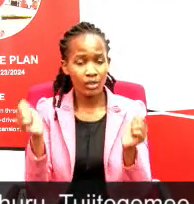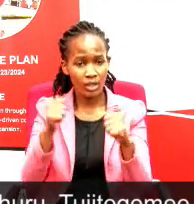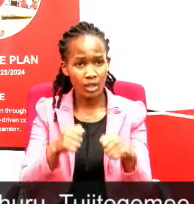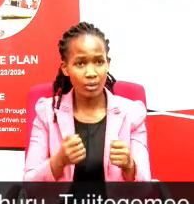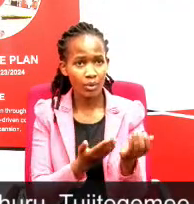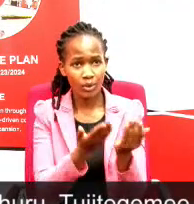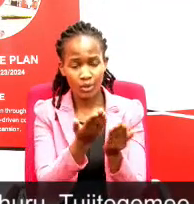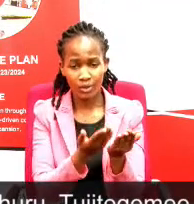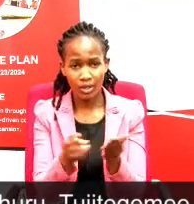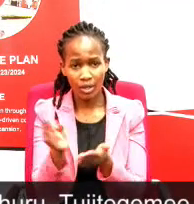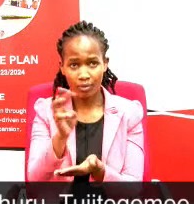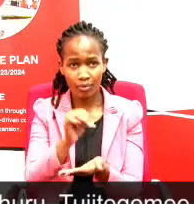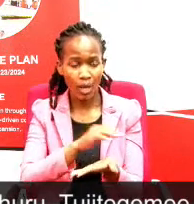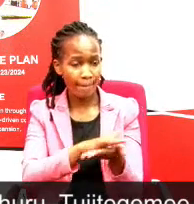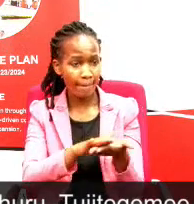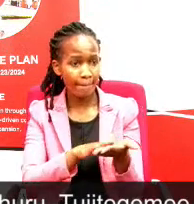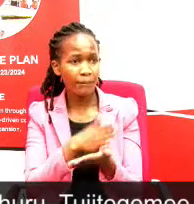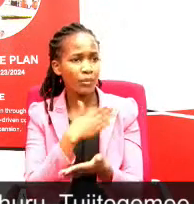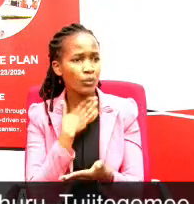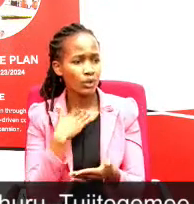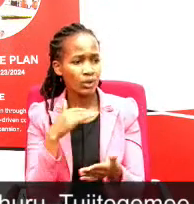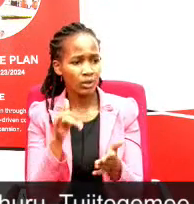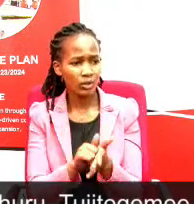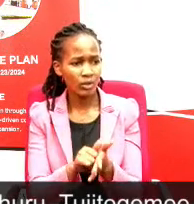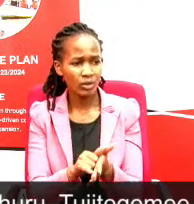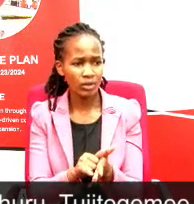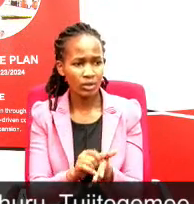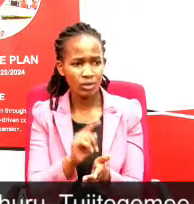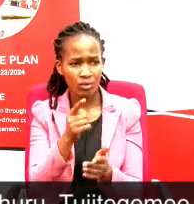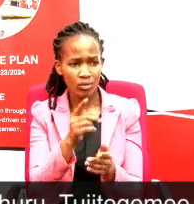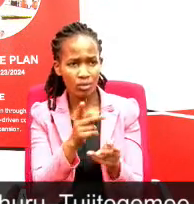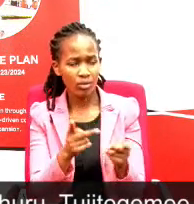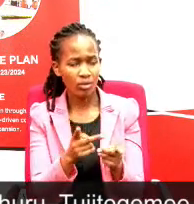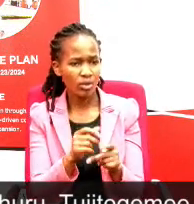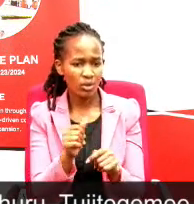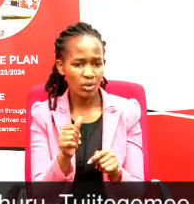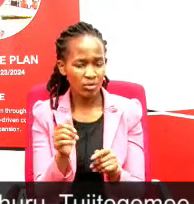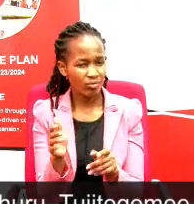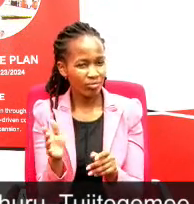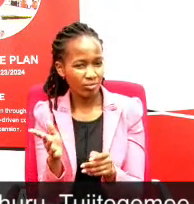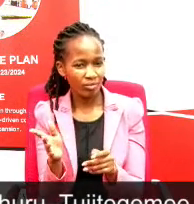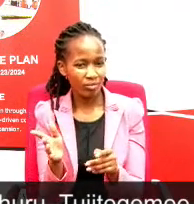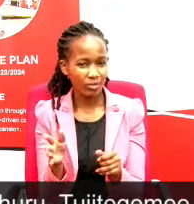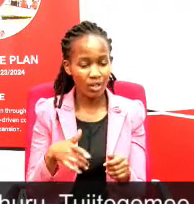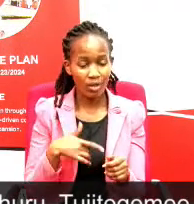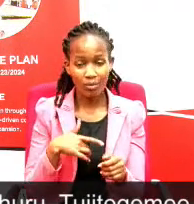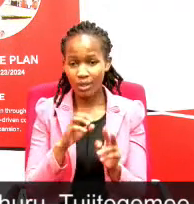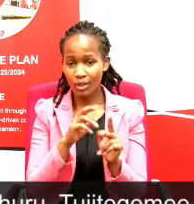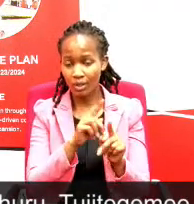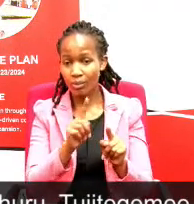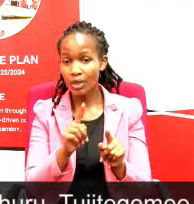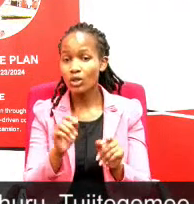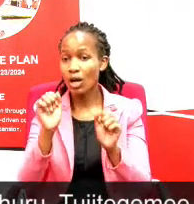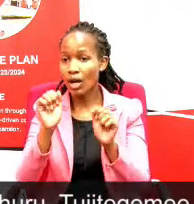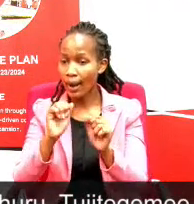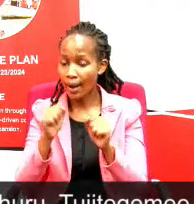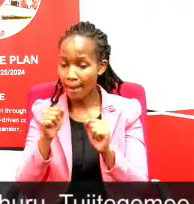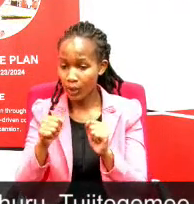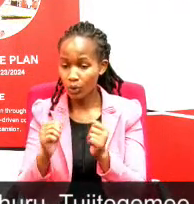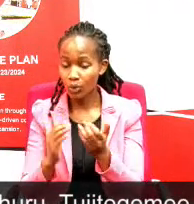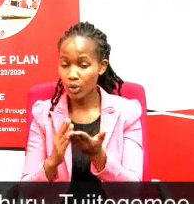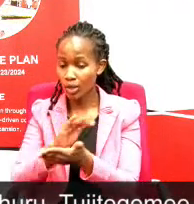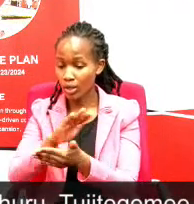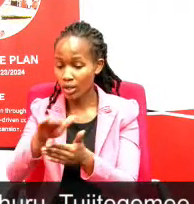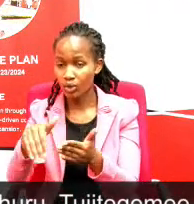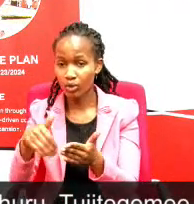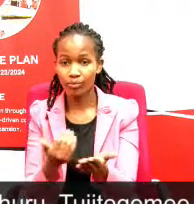needs, so that there's no one size fits all, but you're able to really make sure that they're all served.